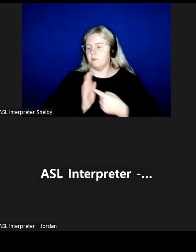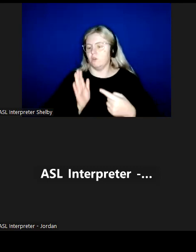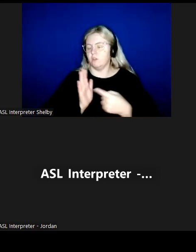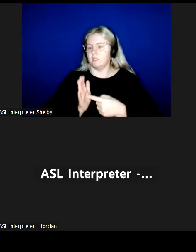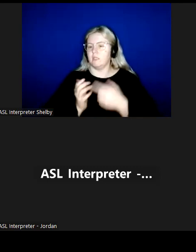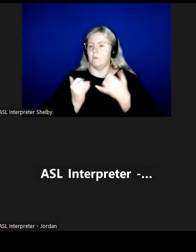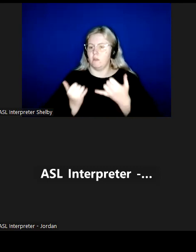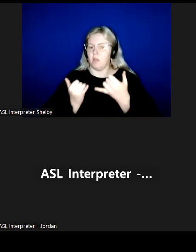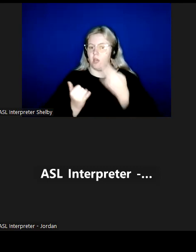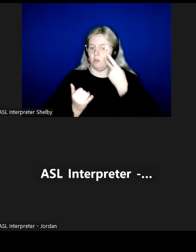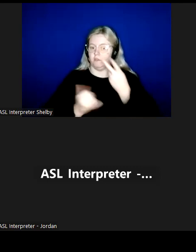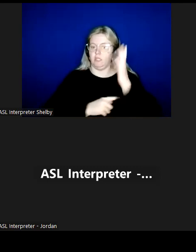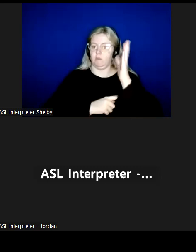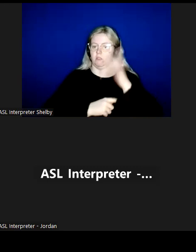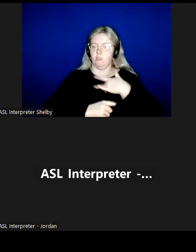clearer to you.